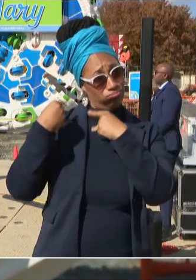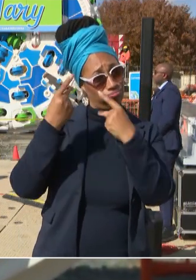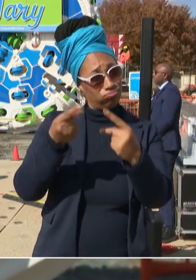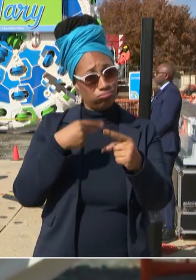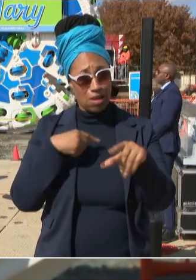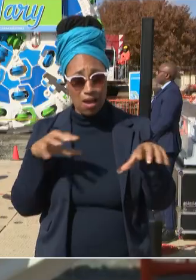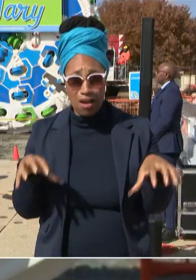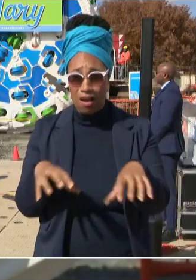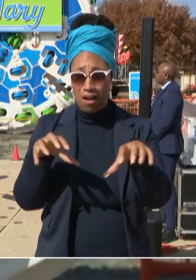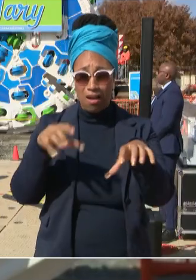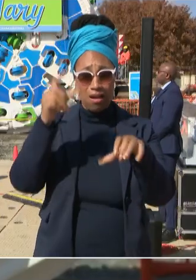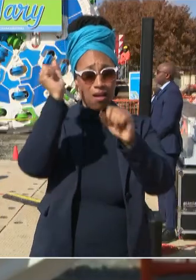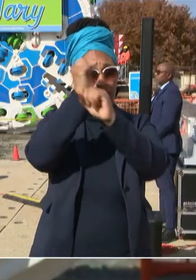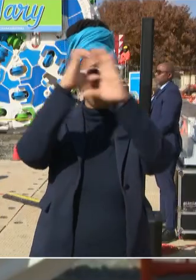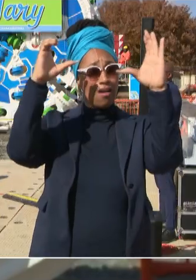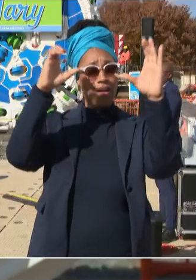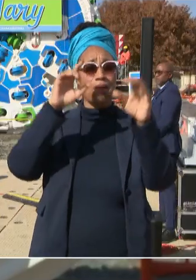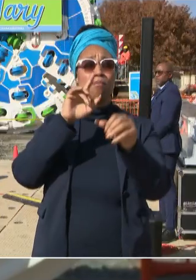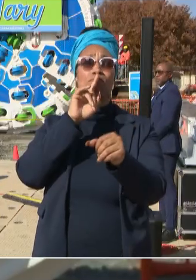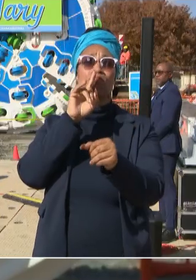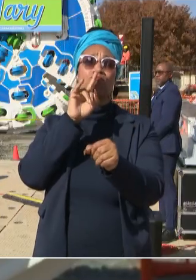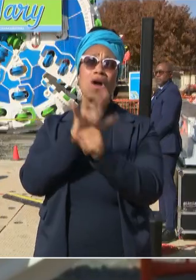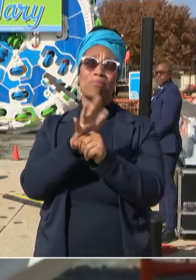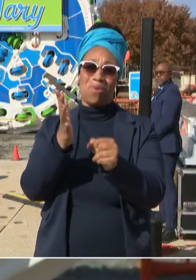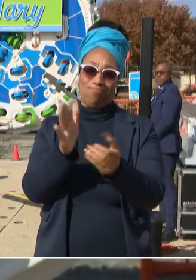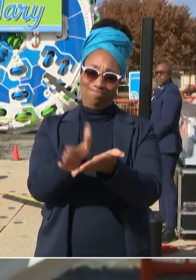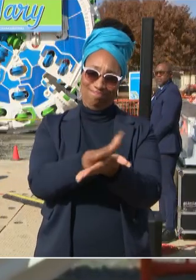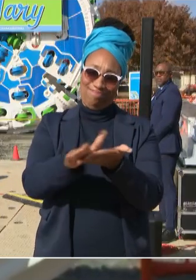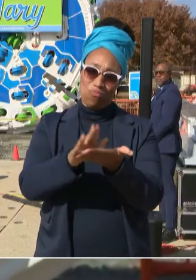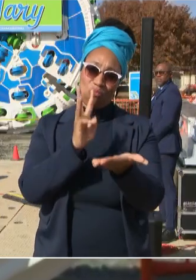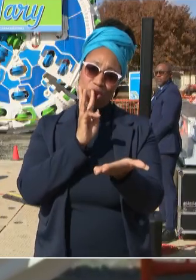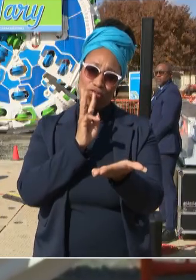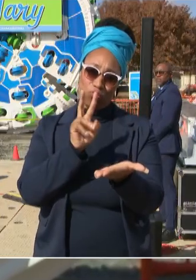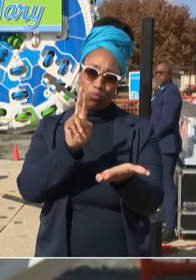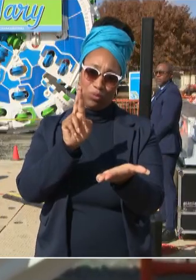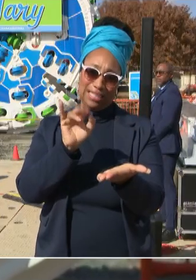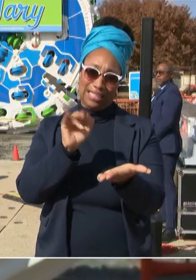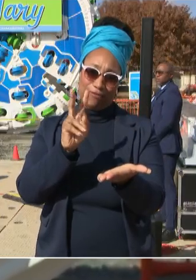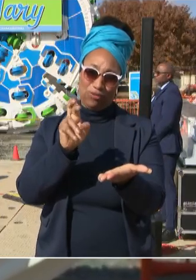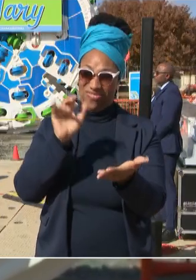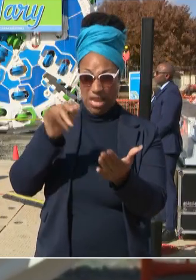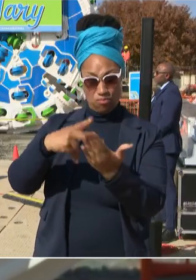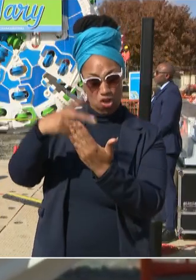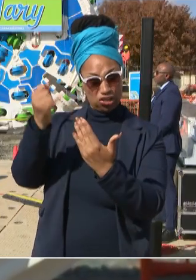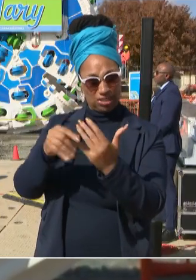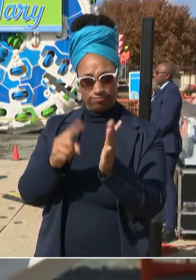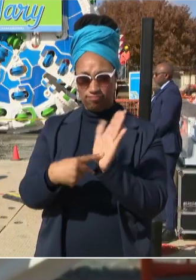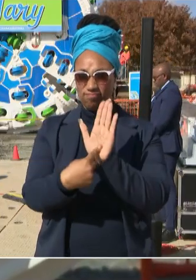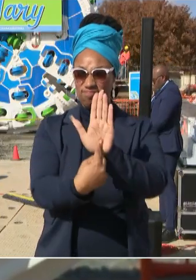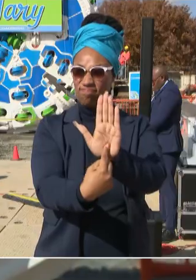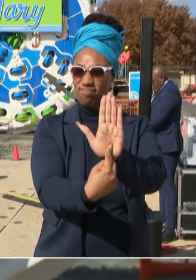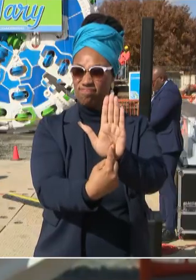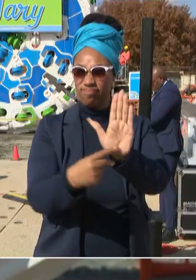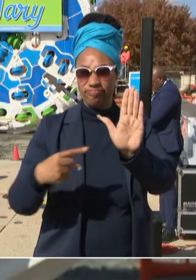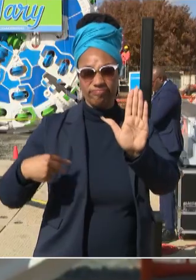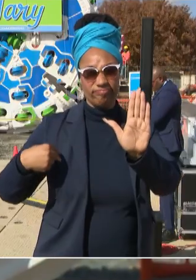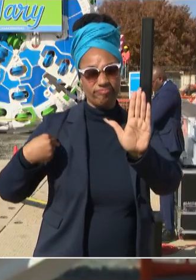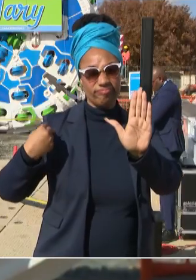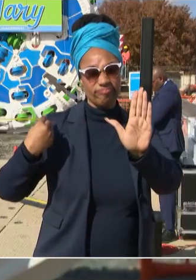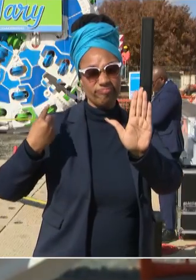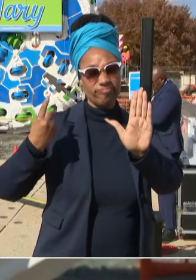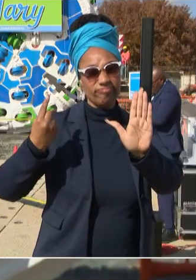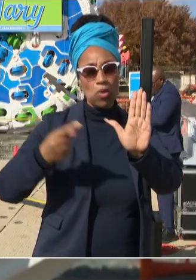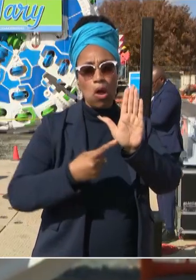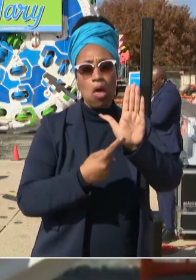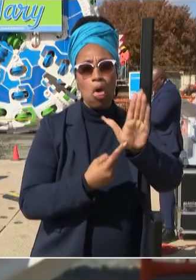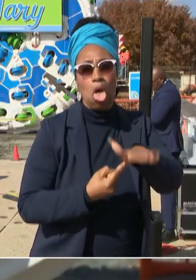Clean Rivers Project has been that promise. We made a commitment to restore the health of the Anacostia River, the